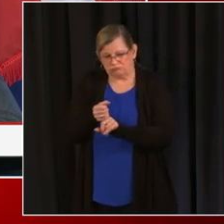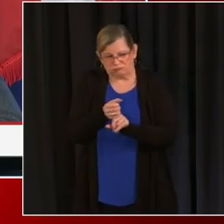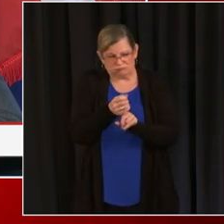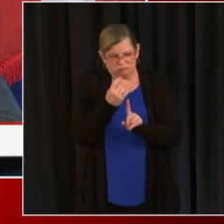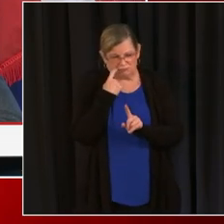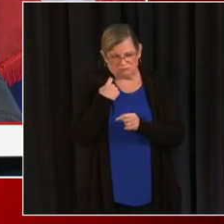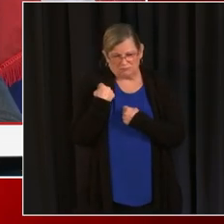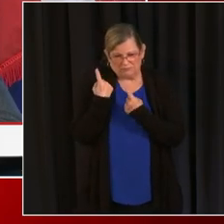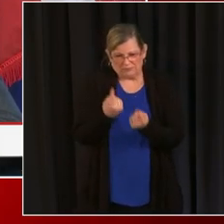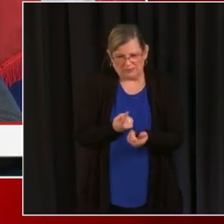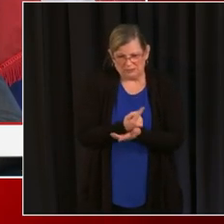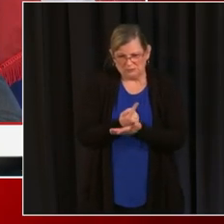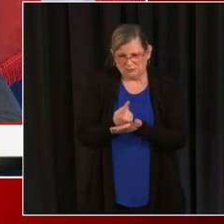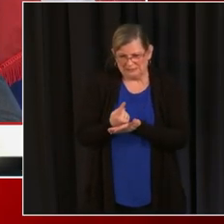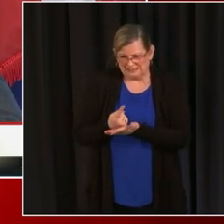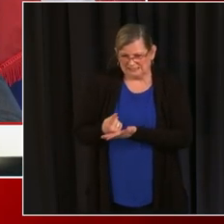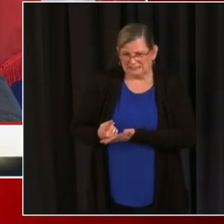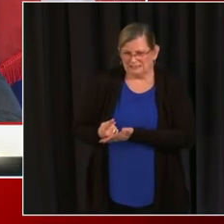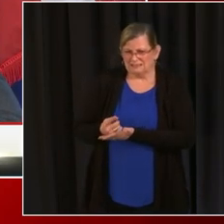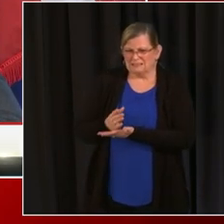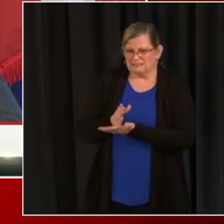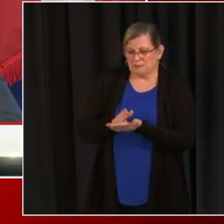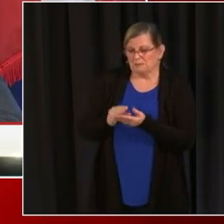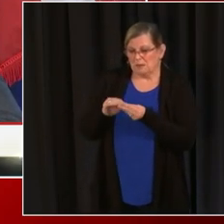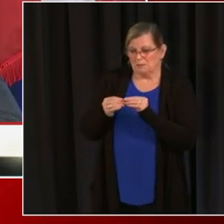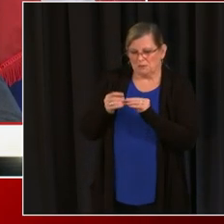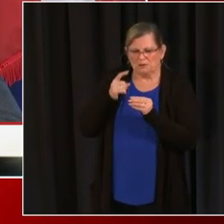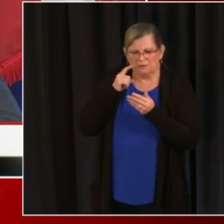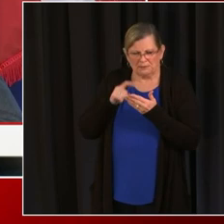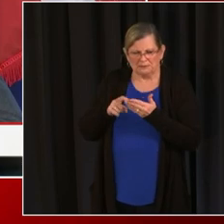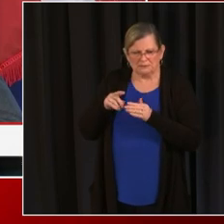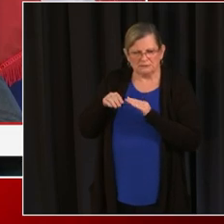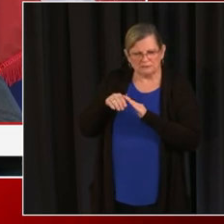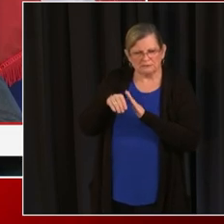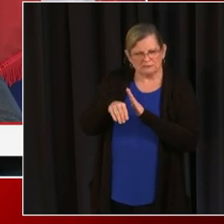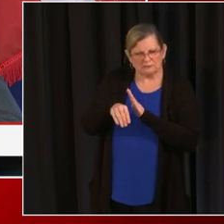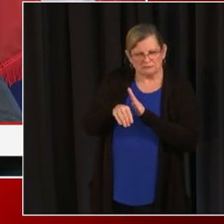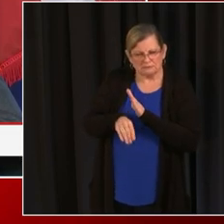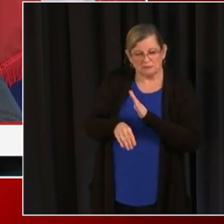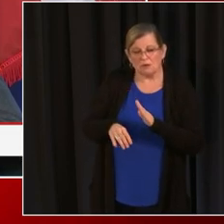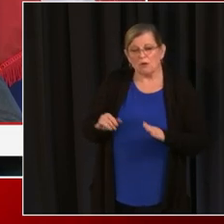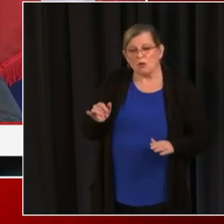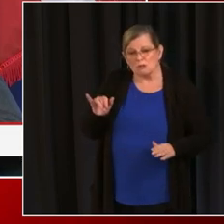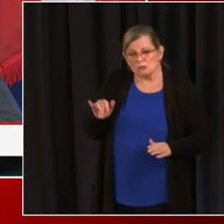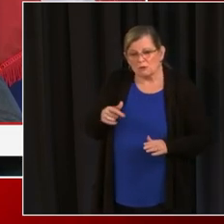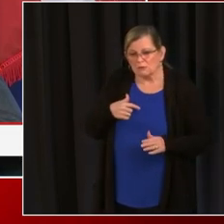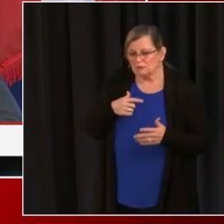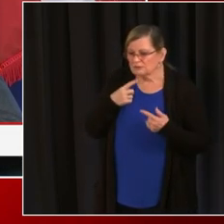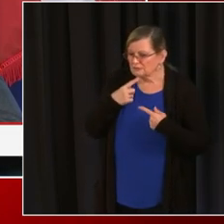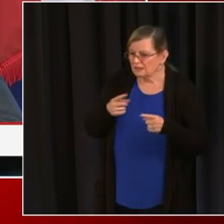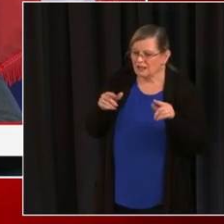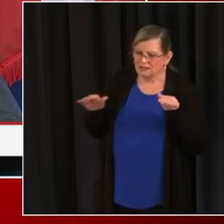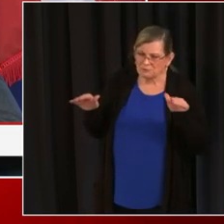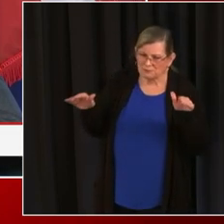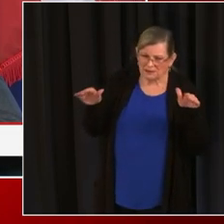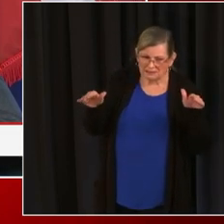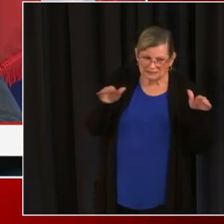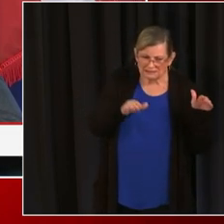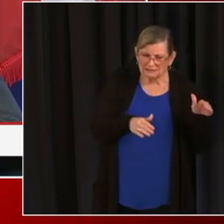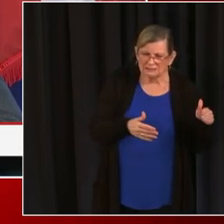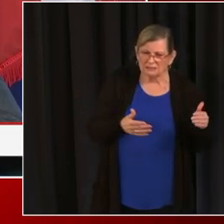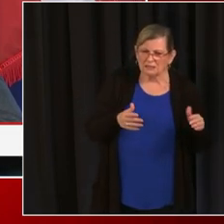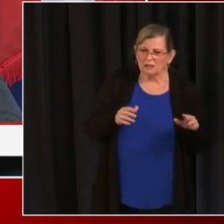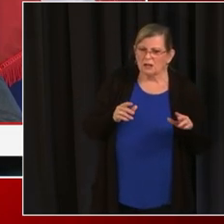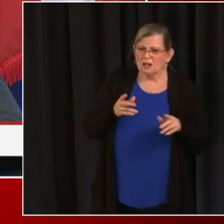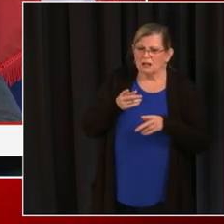weeks, and consequently, we have seen some of those numbers go down. We also talked to everybody about